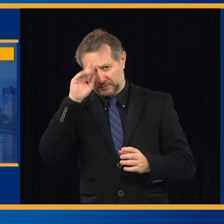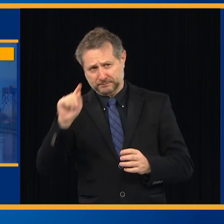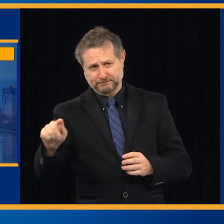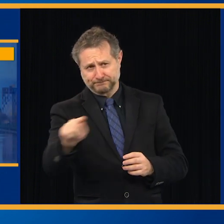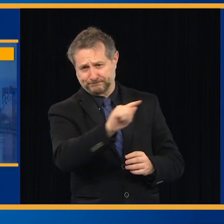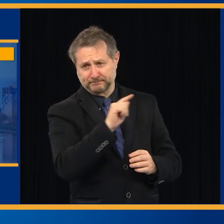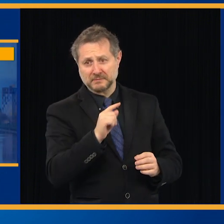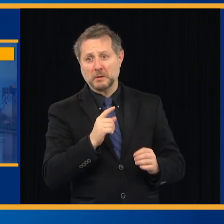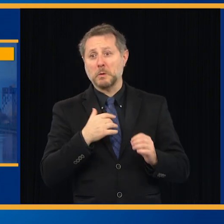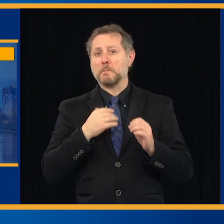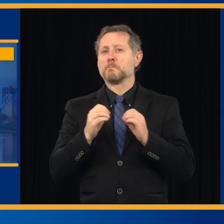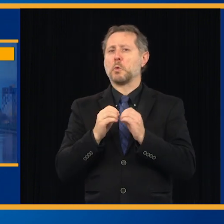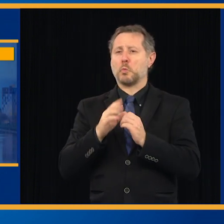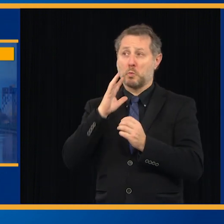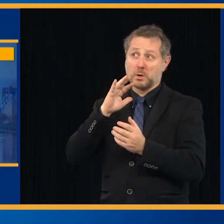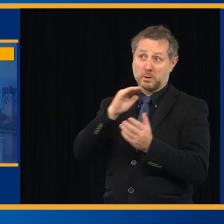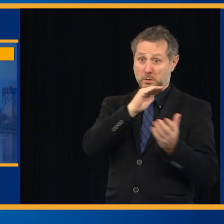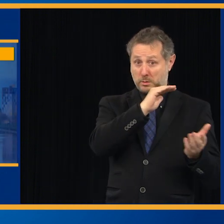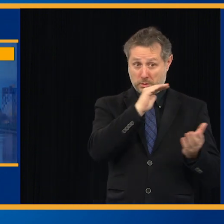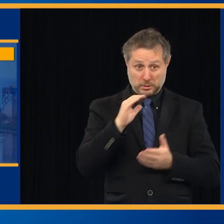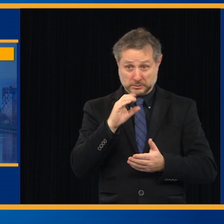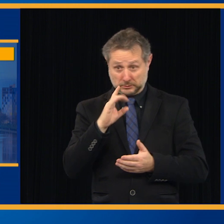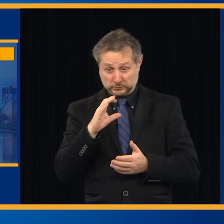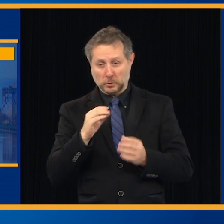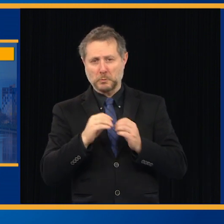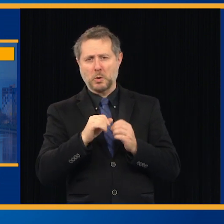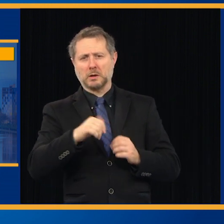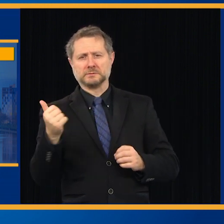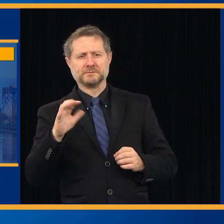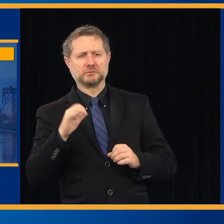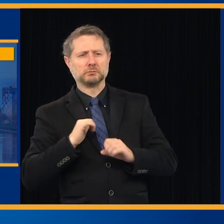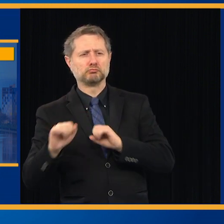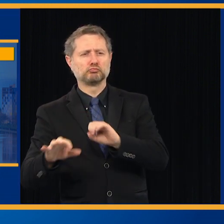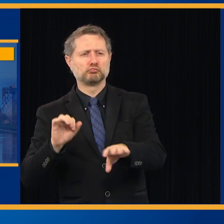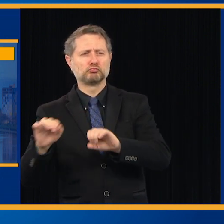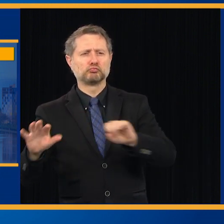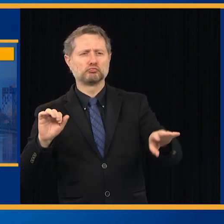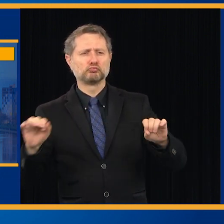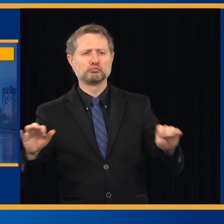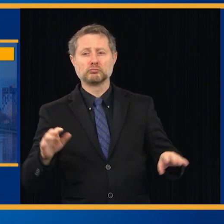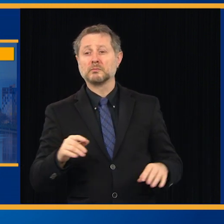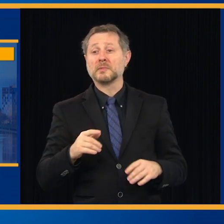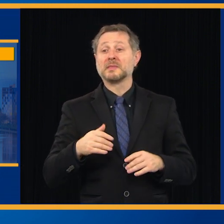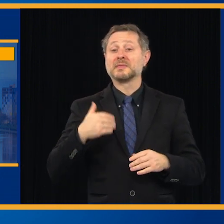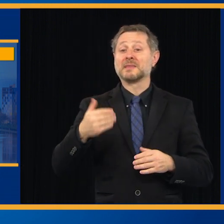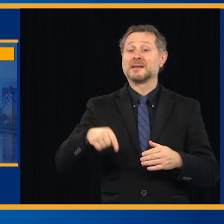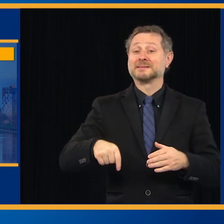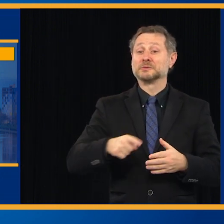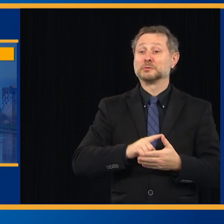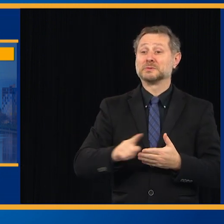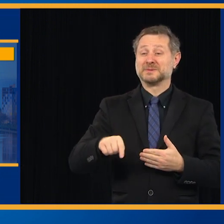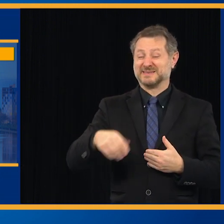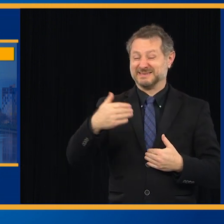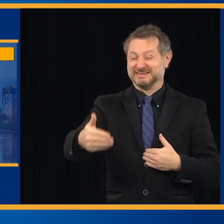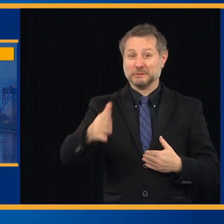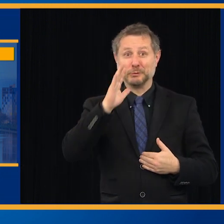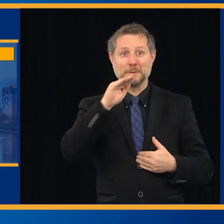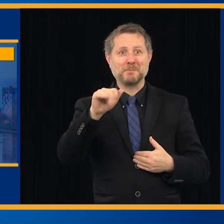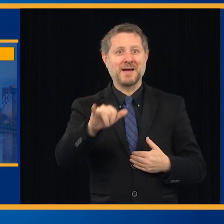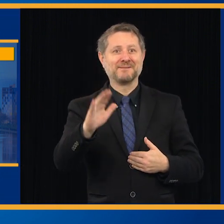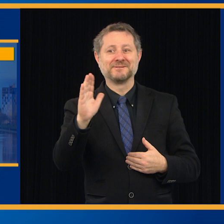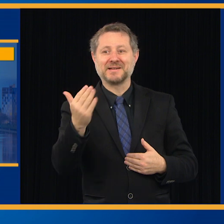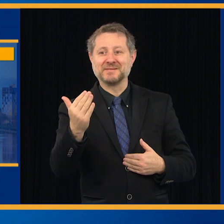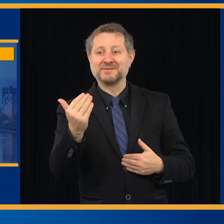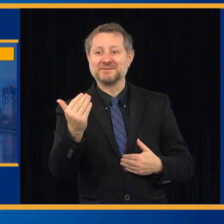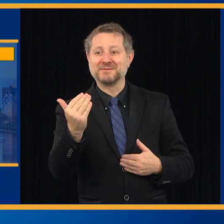with an additional 500 people. This week is May 15th. May 15th, the pause order, the